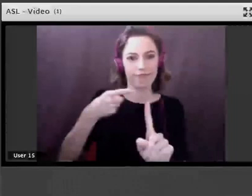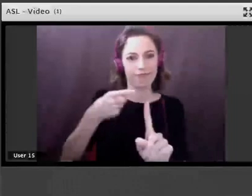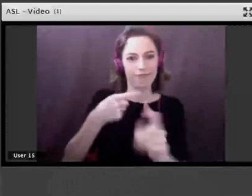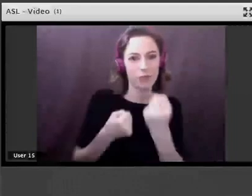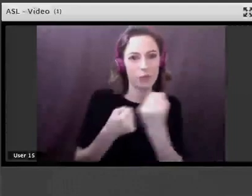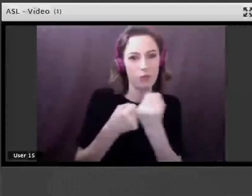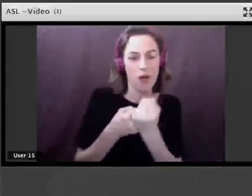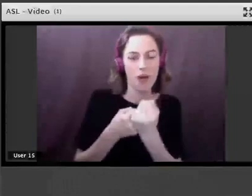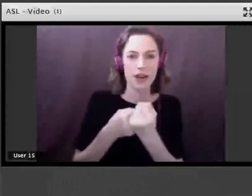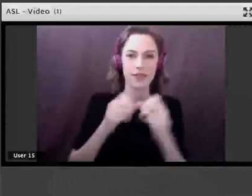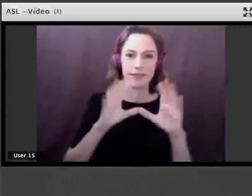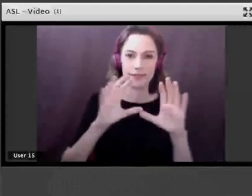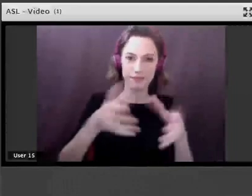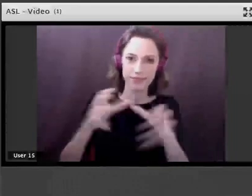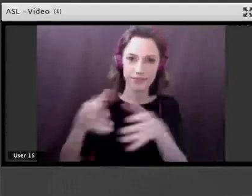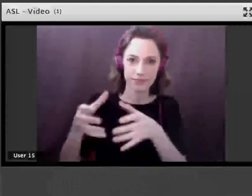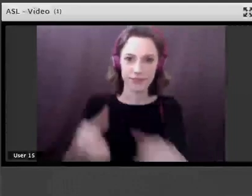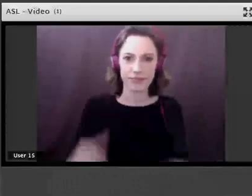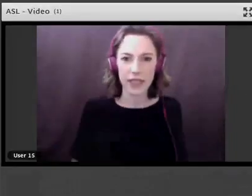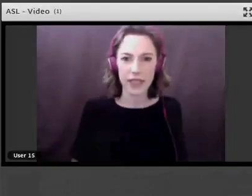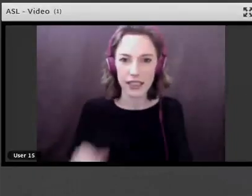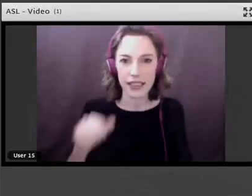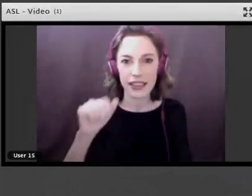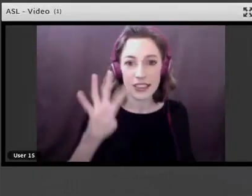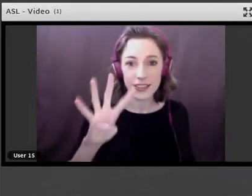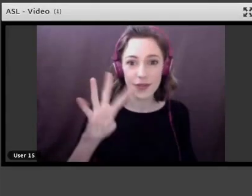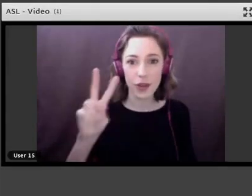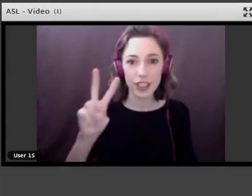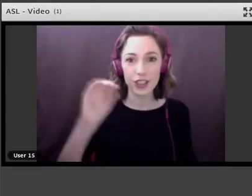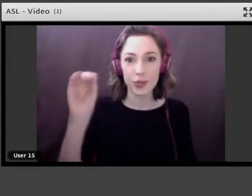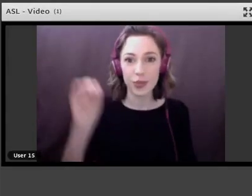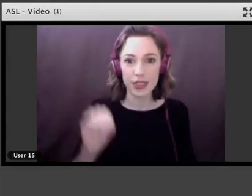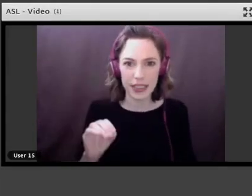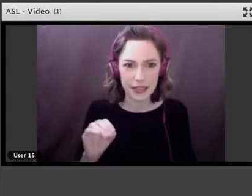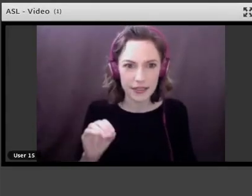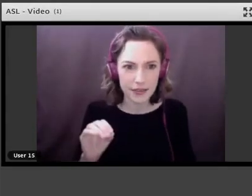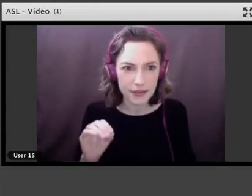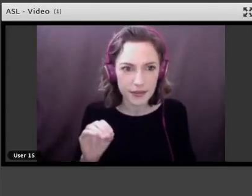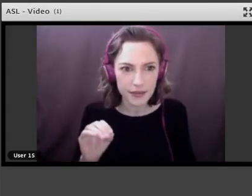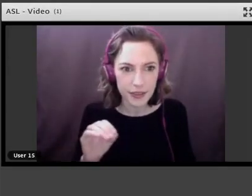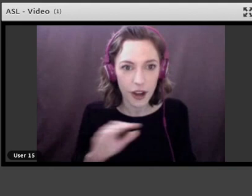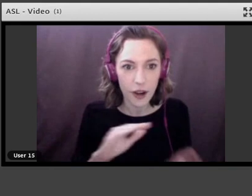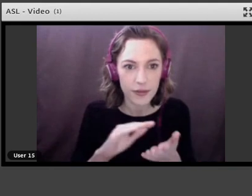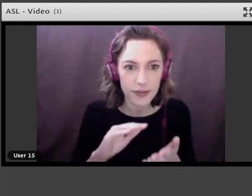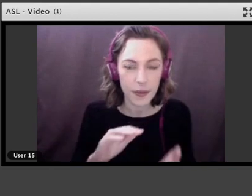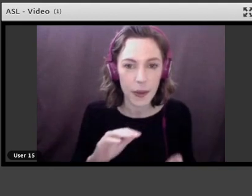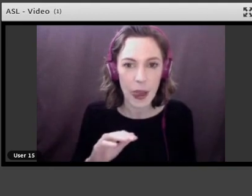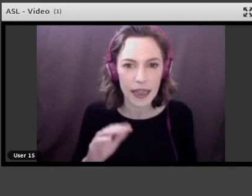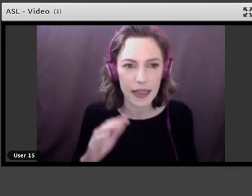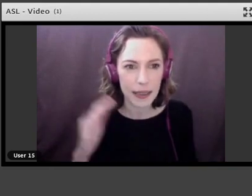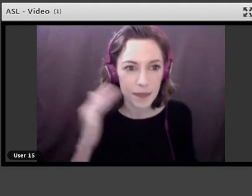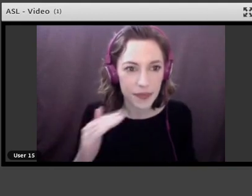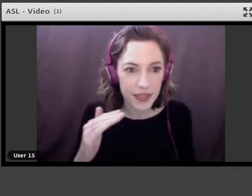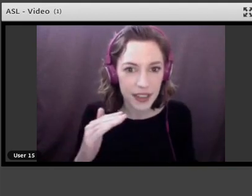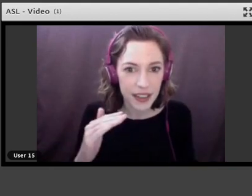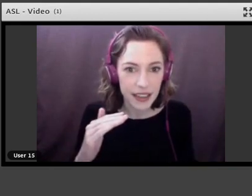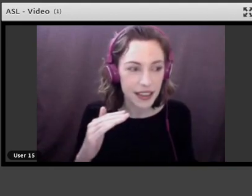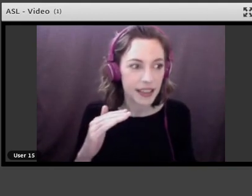at 54%, and our final category, to identify individual children who need support at